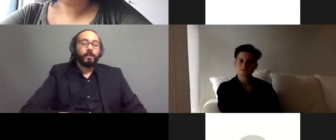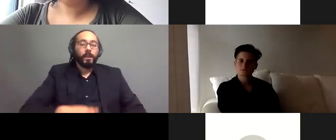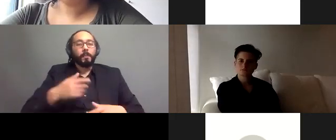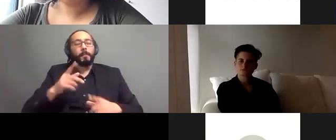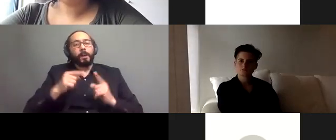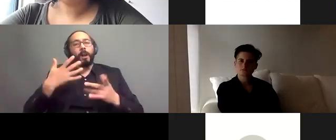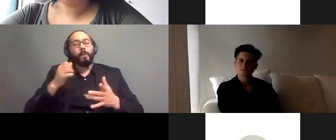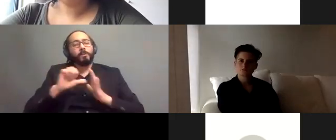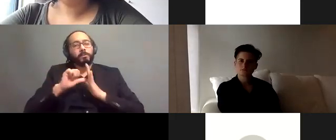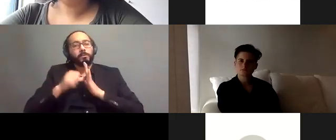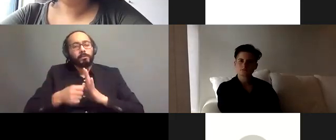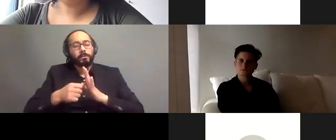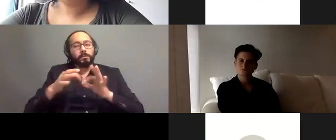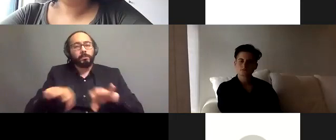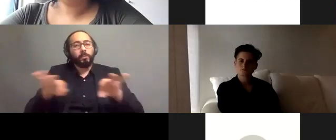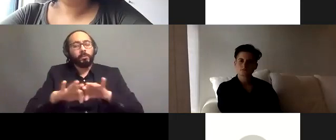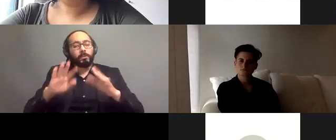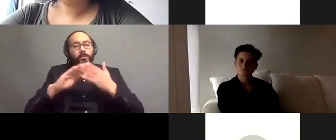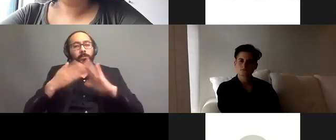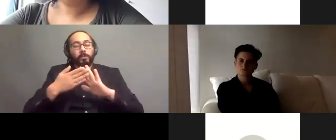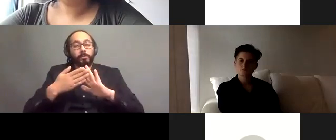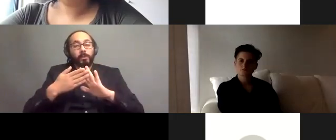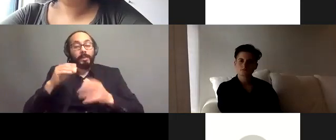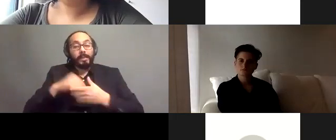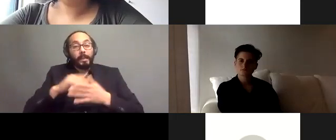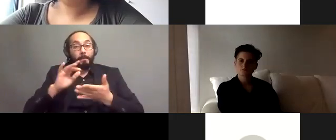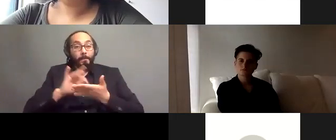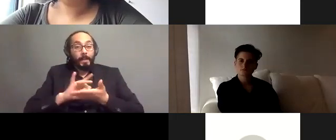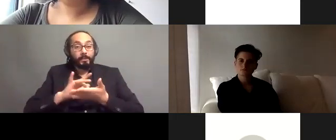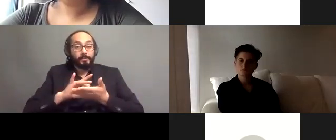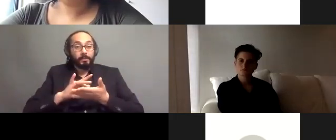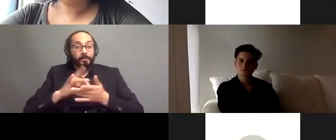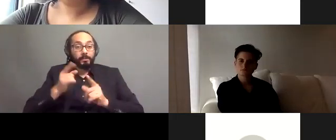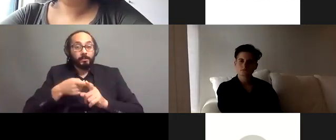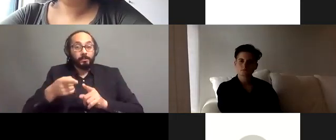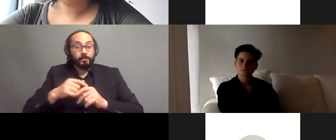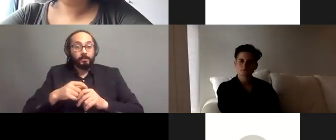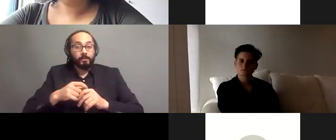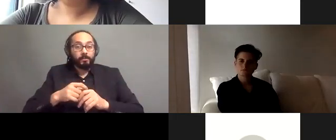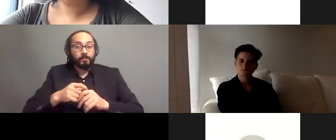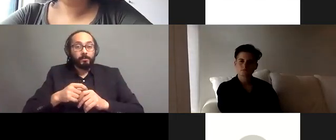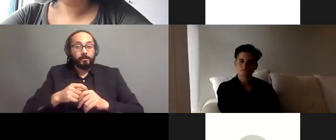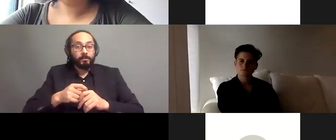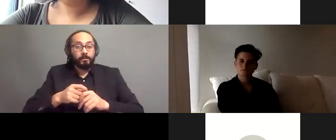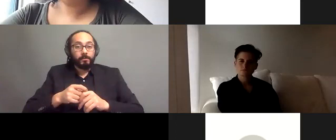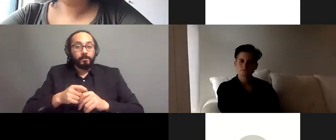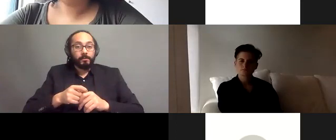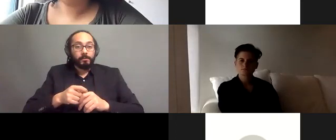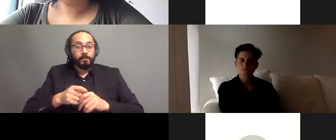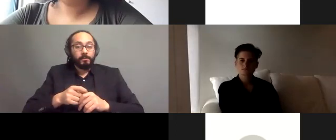the medical industries, I think this can be also done like by the increase